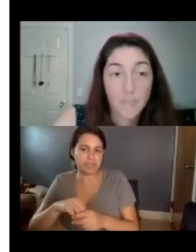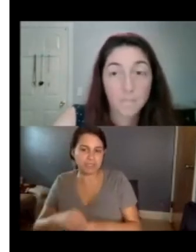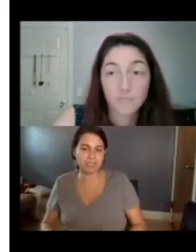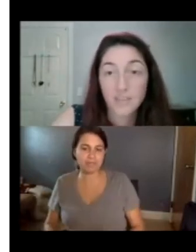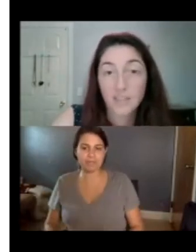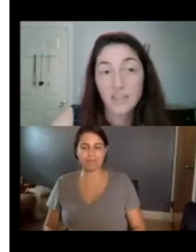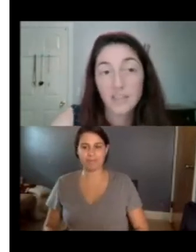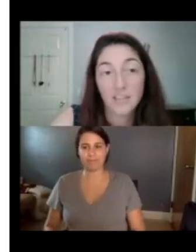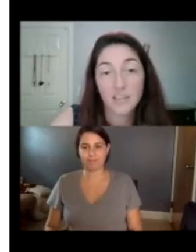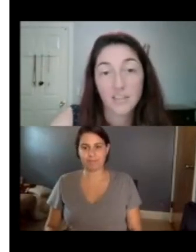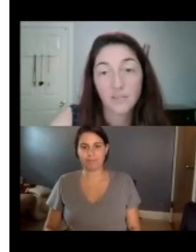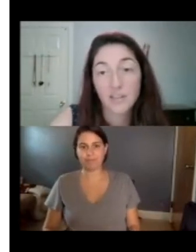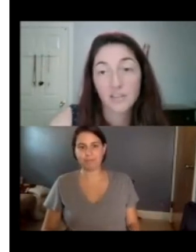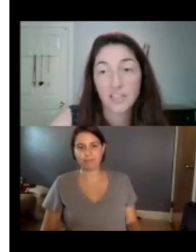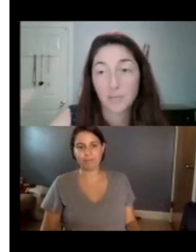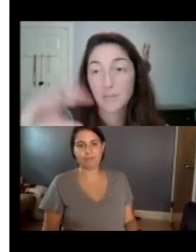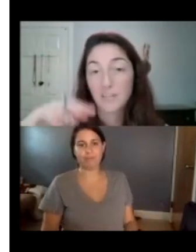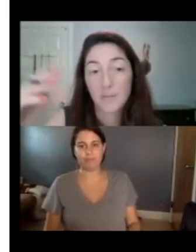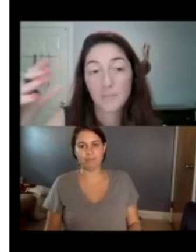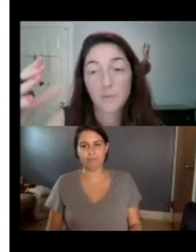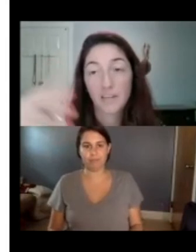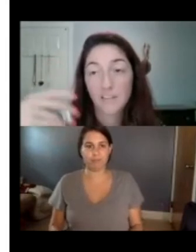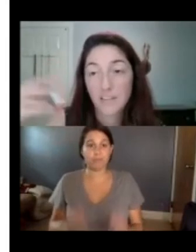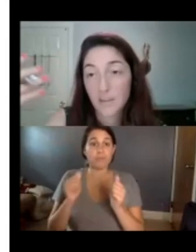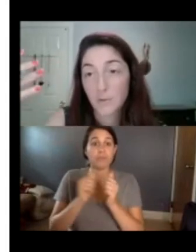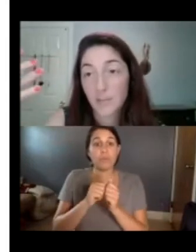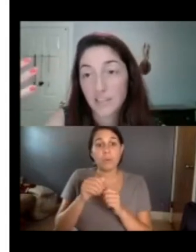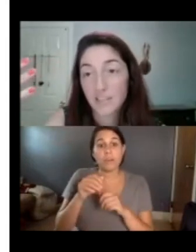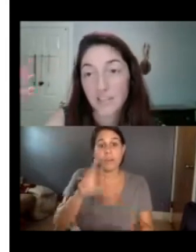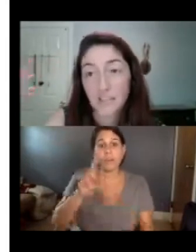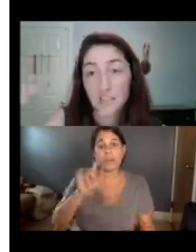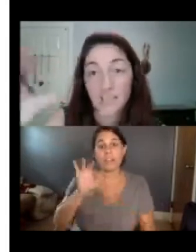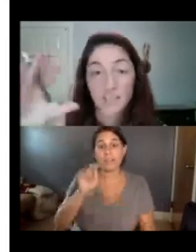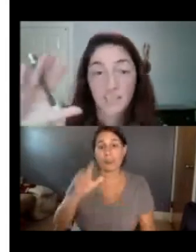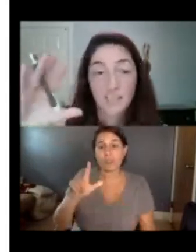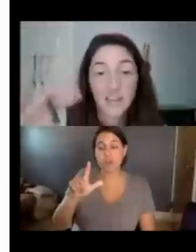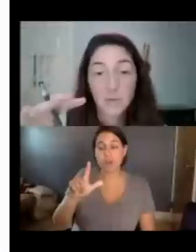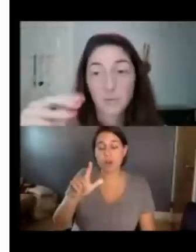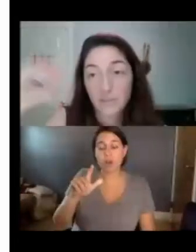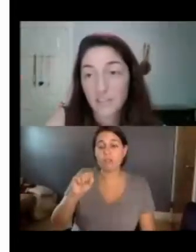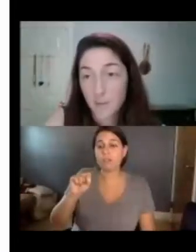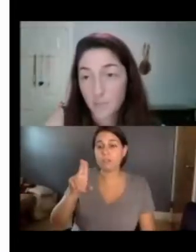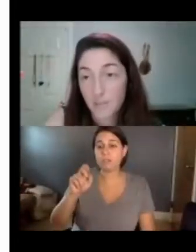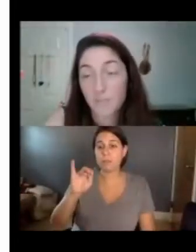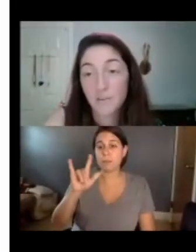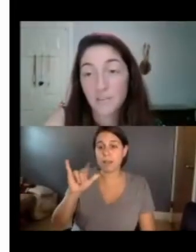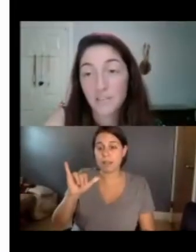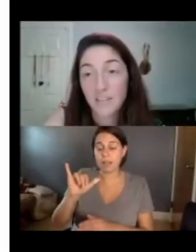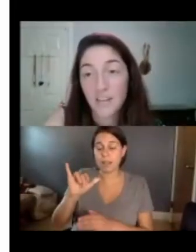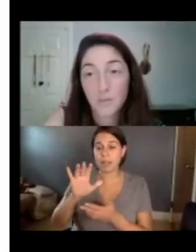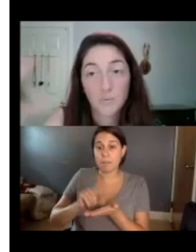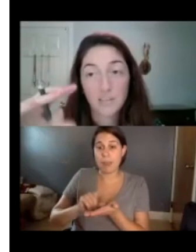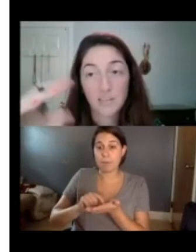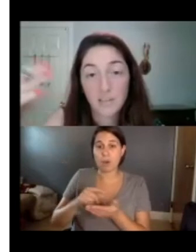In the differential susceptibility paper, we kind of conceptualize this as downward versus upward